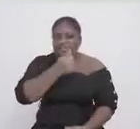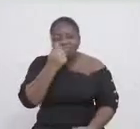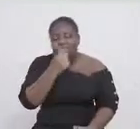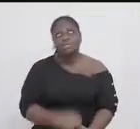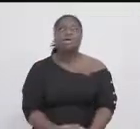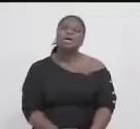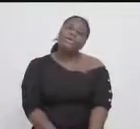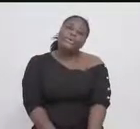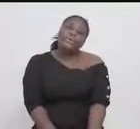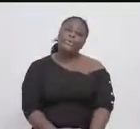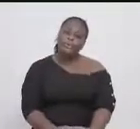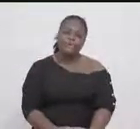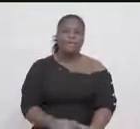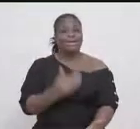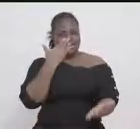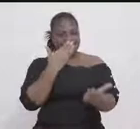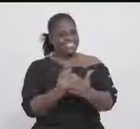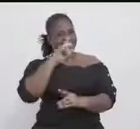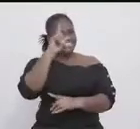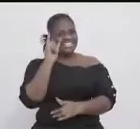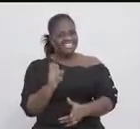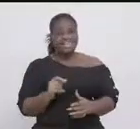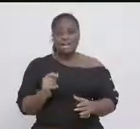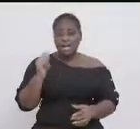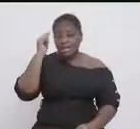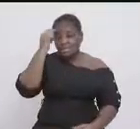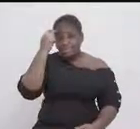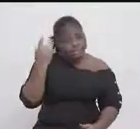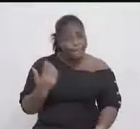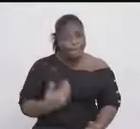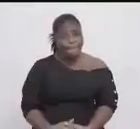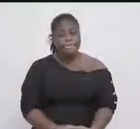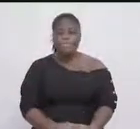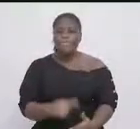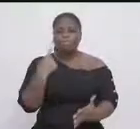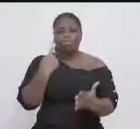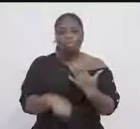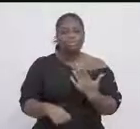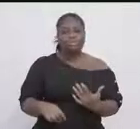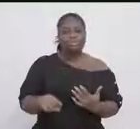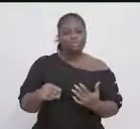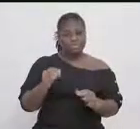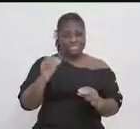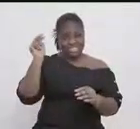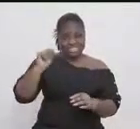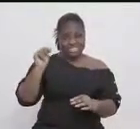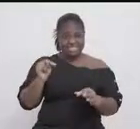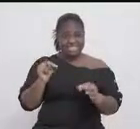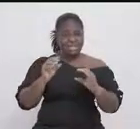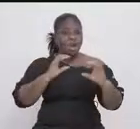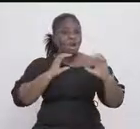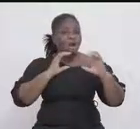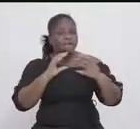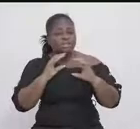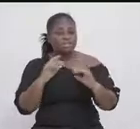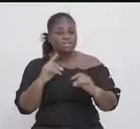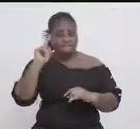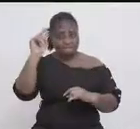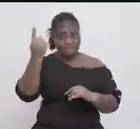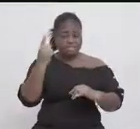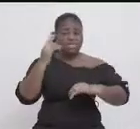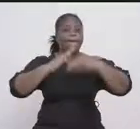That is a very good question. I think what we really need to have a conversation about is first